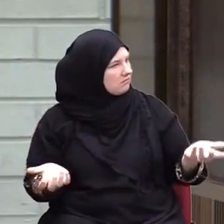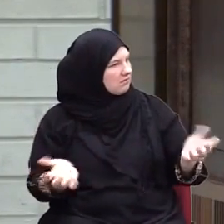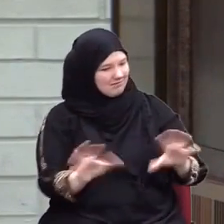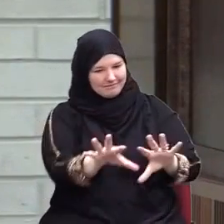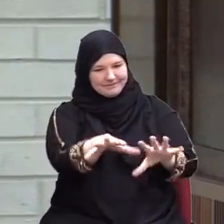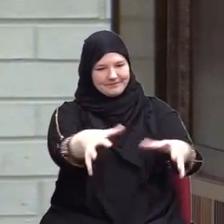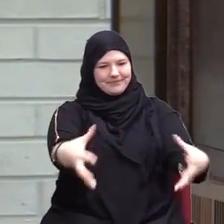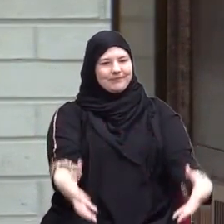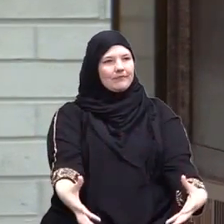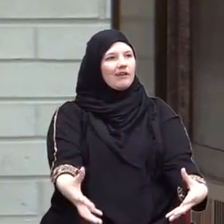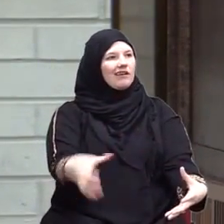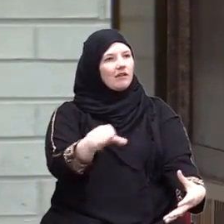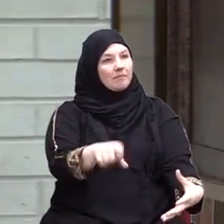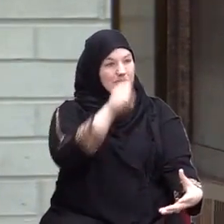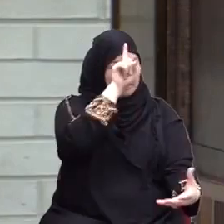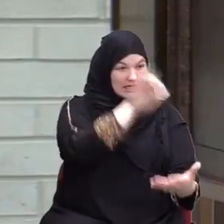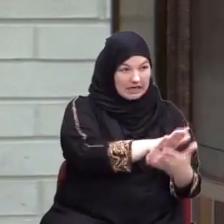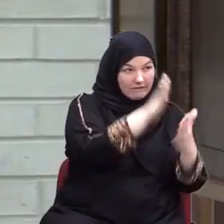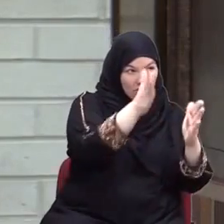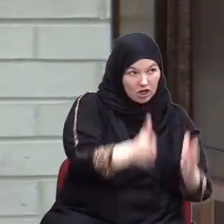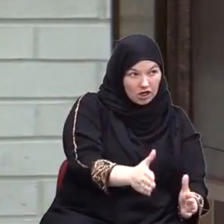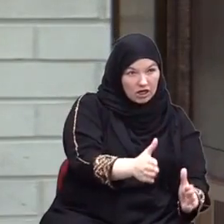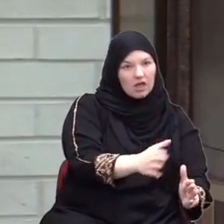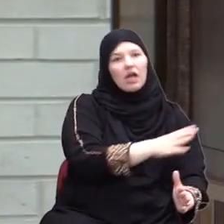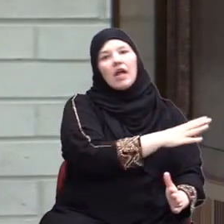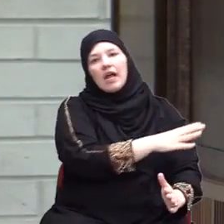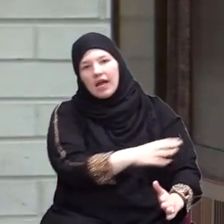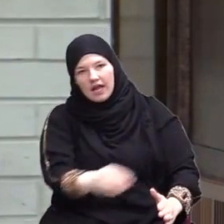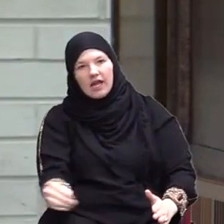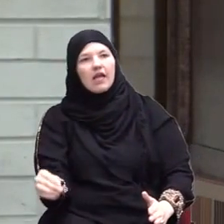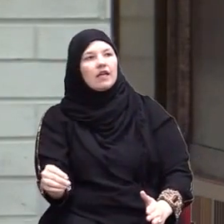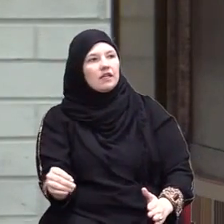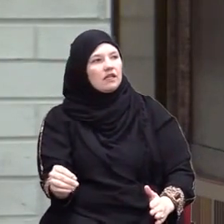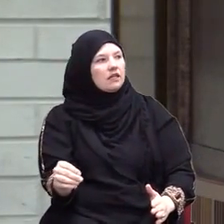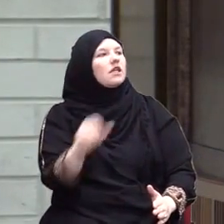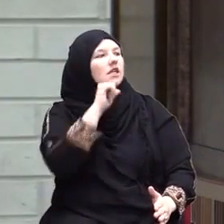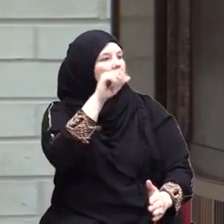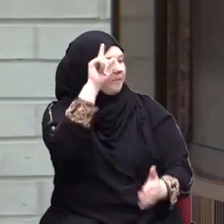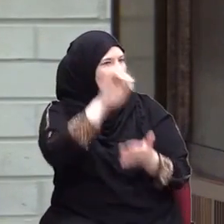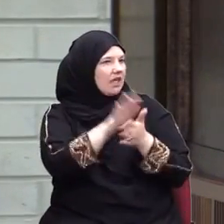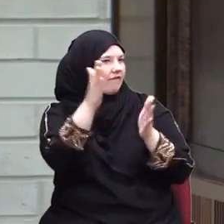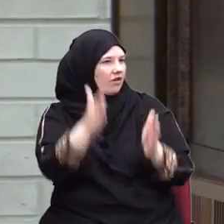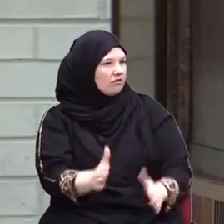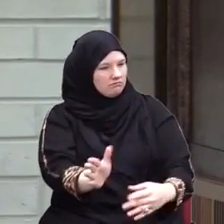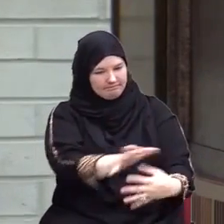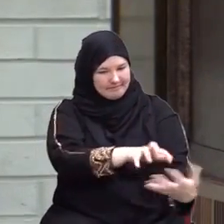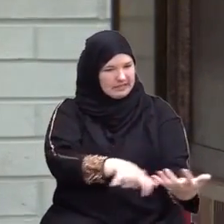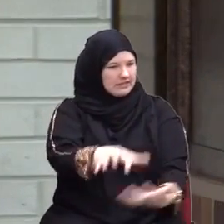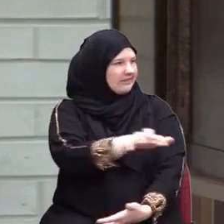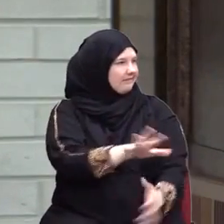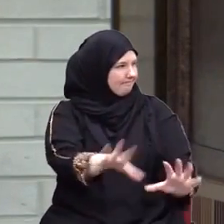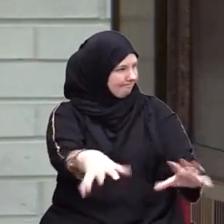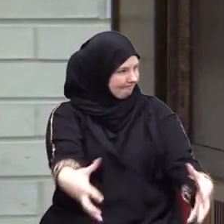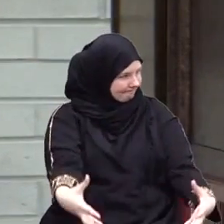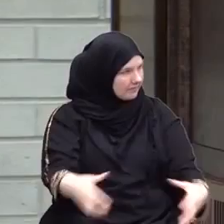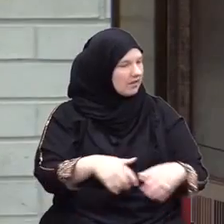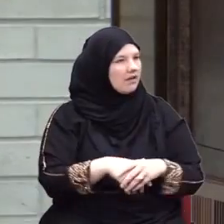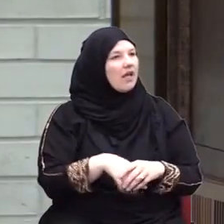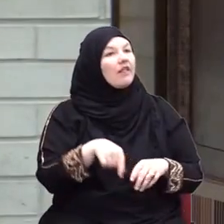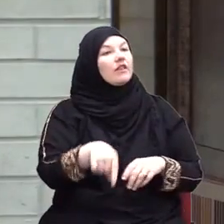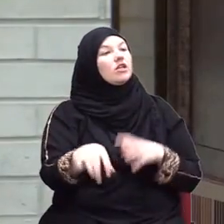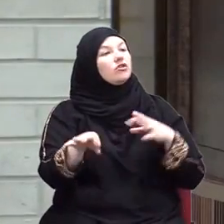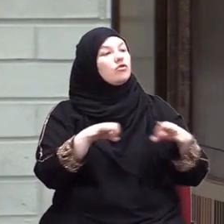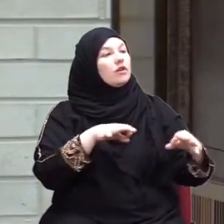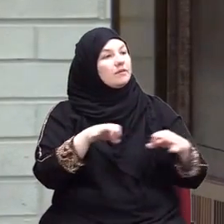category could include believers, and it could include also non-believers. Here is the